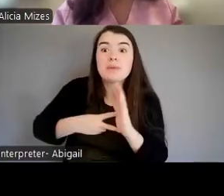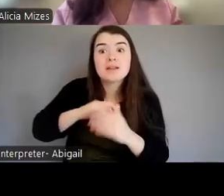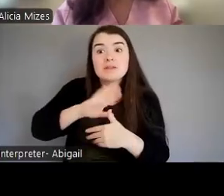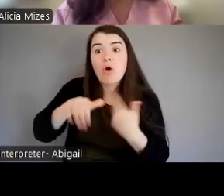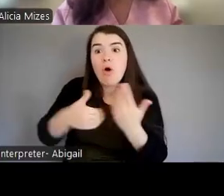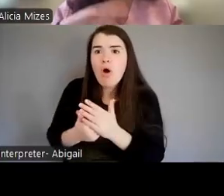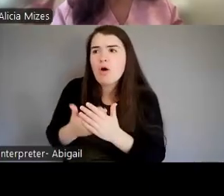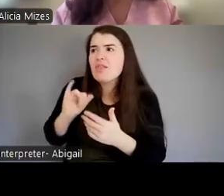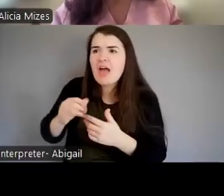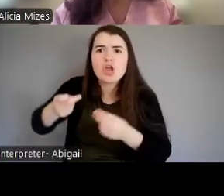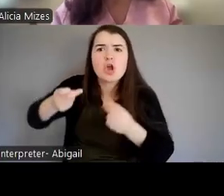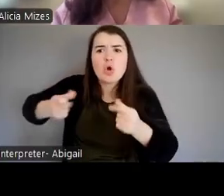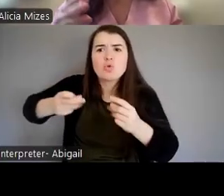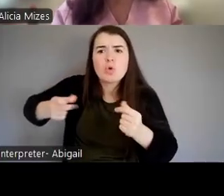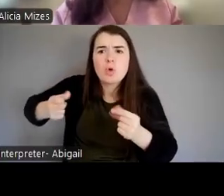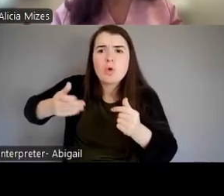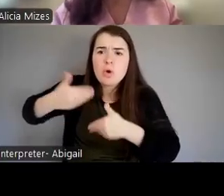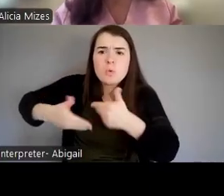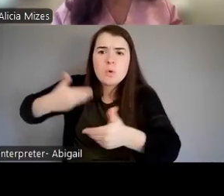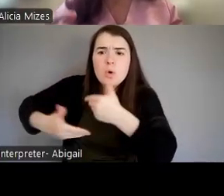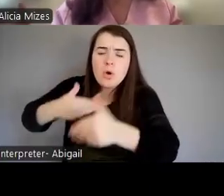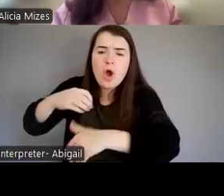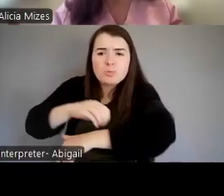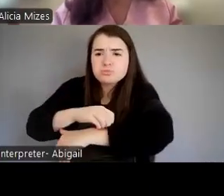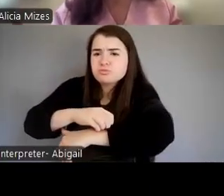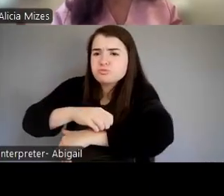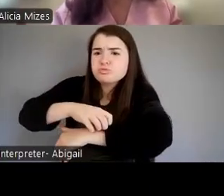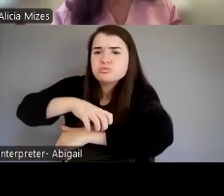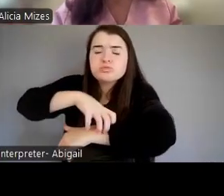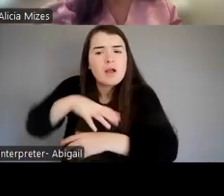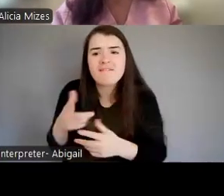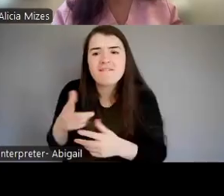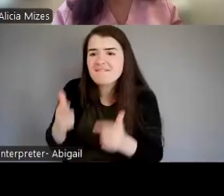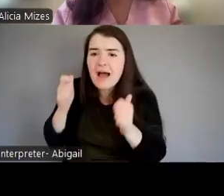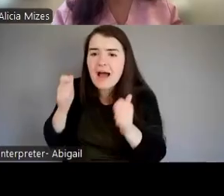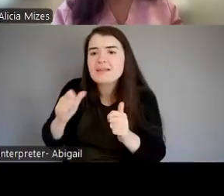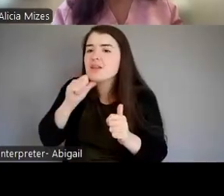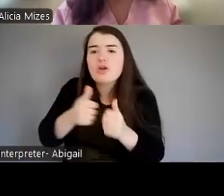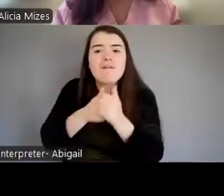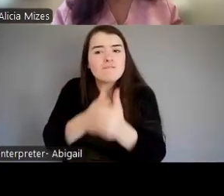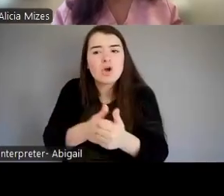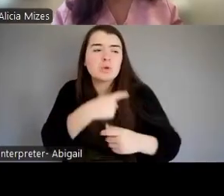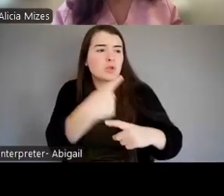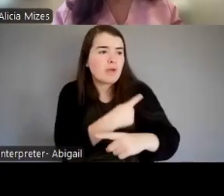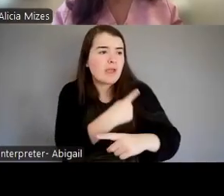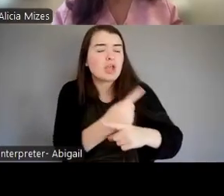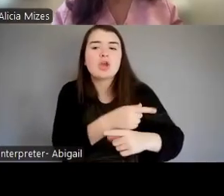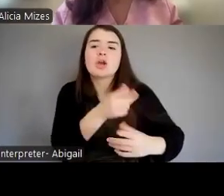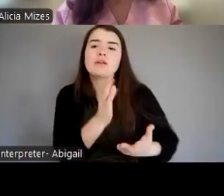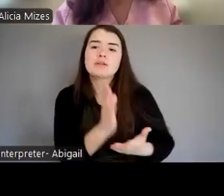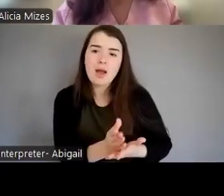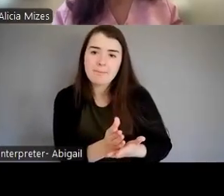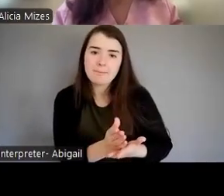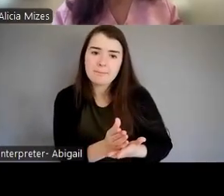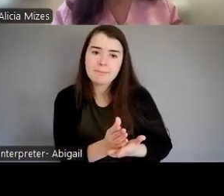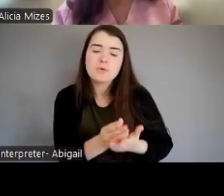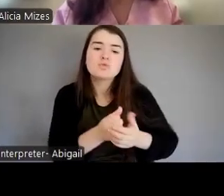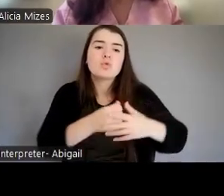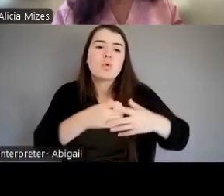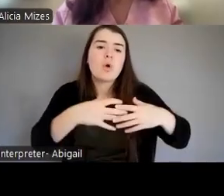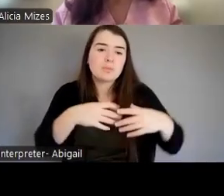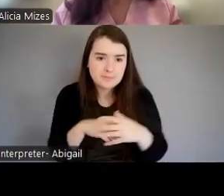kind of just growing too much, dividing too much, and not listening to any sort of stop signals. You also get these loss of these tumor suppressor